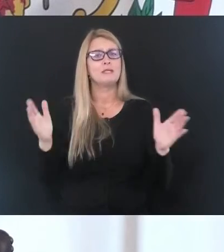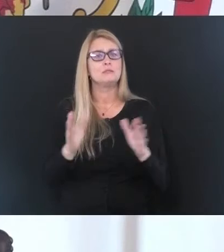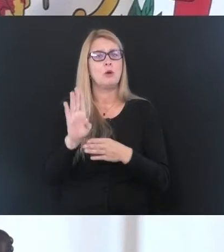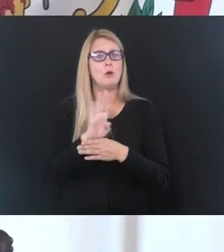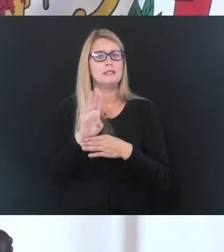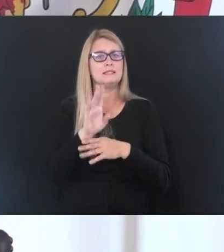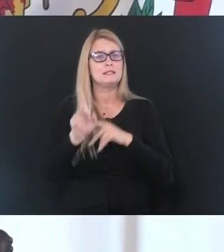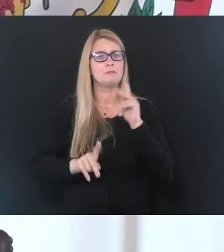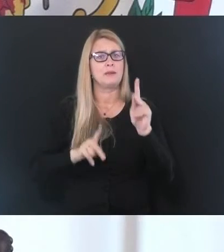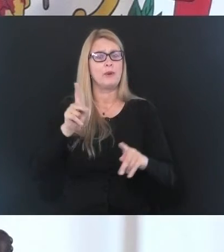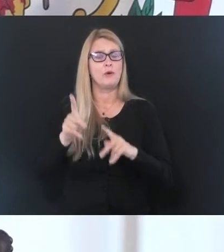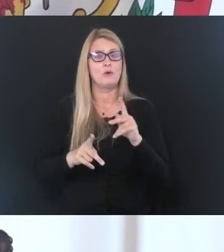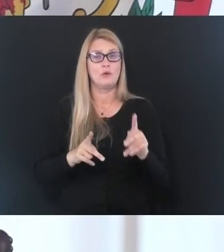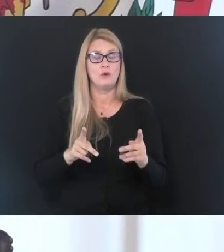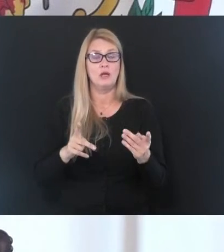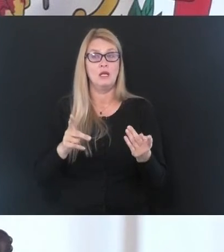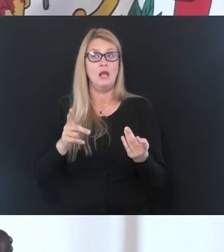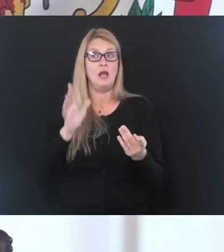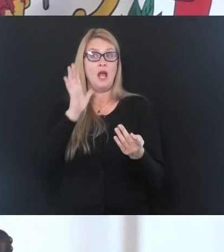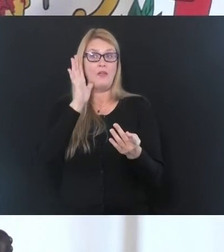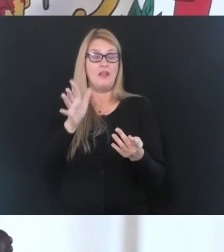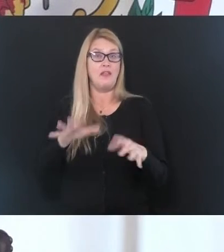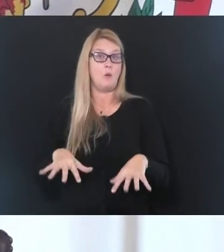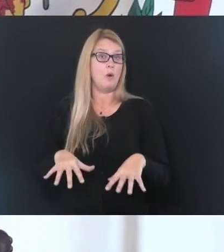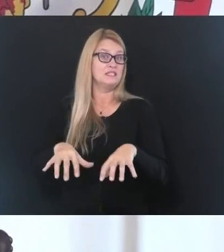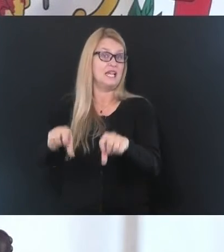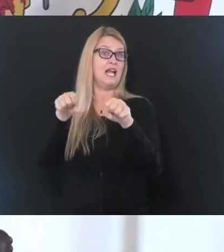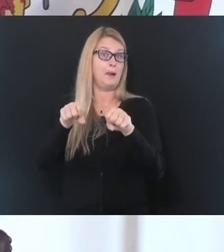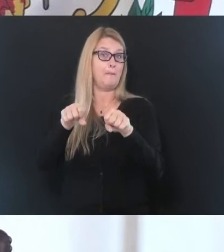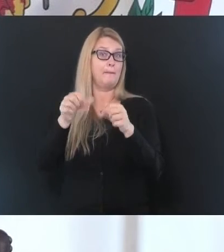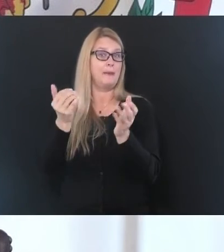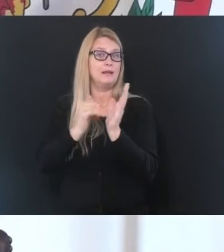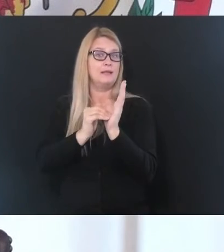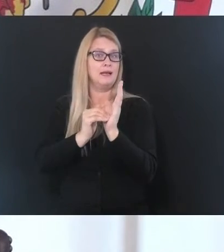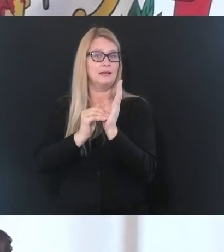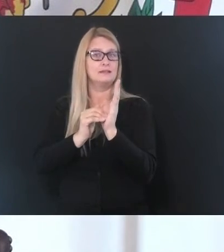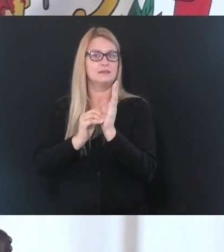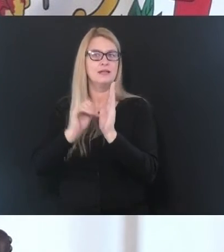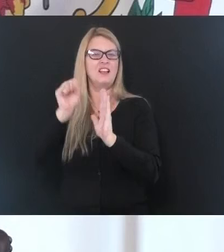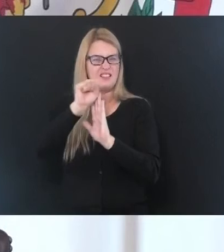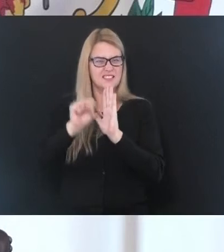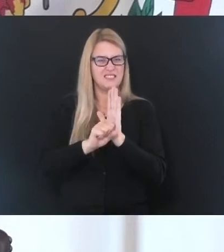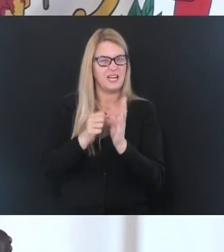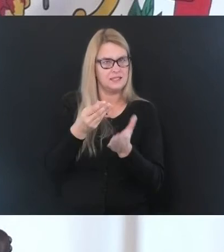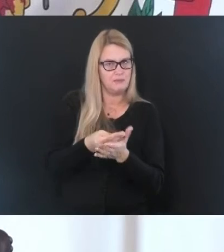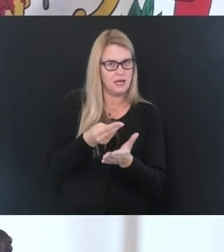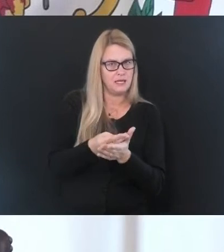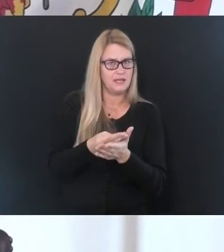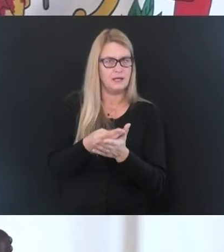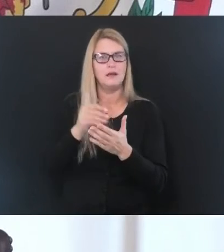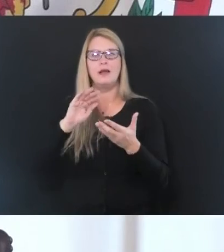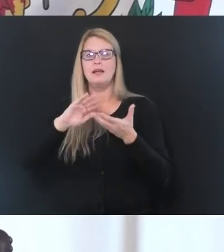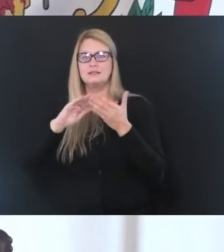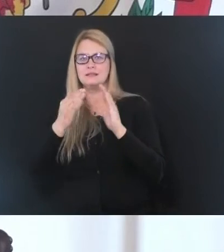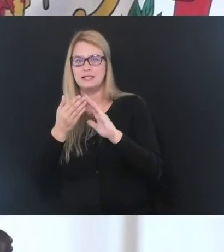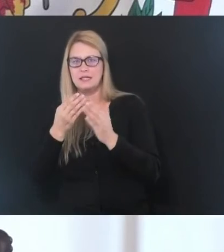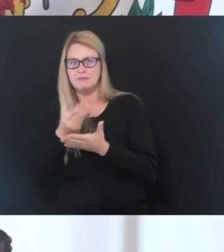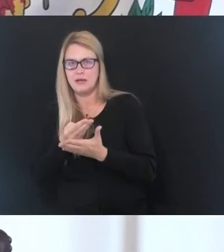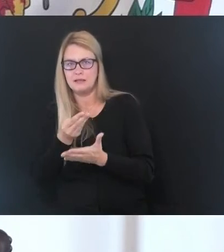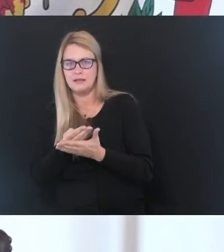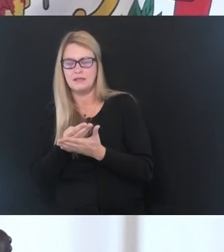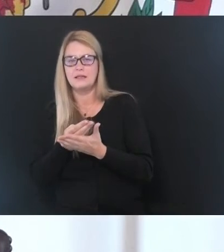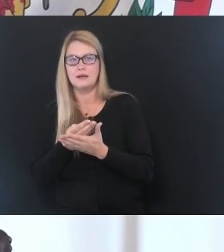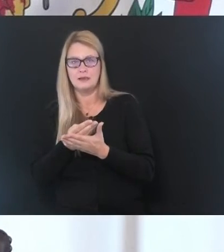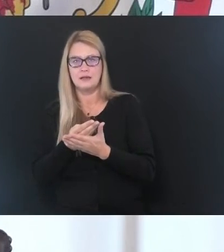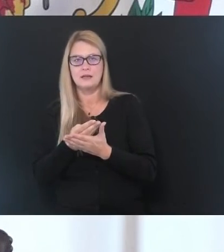everything. And then I guess they'll retake up the situation as far as the state's funding or cities' fundings and